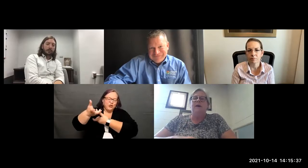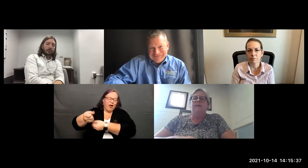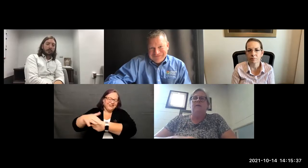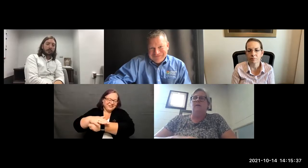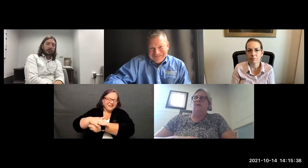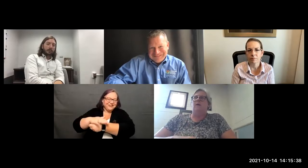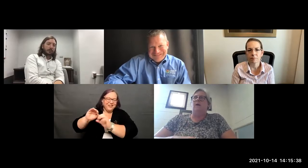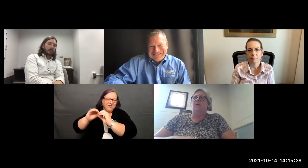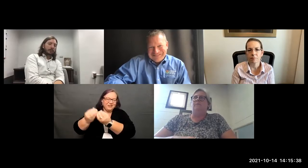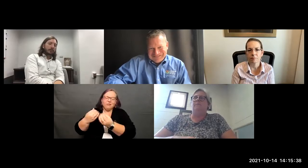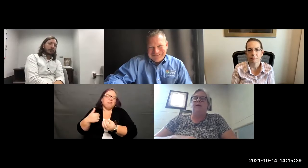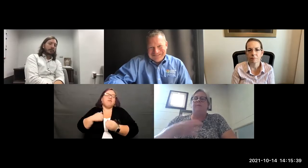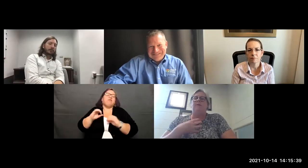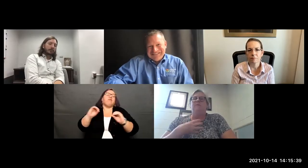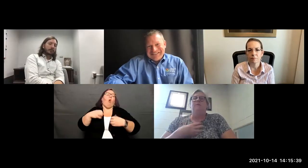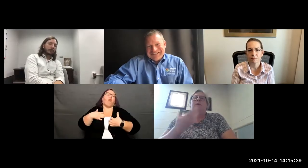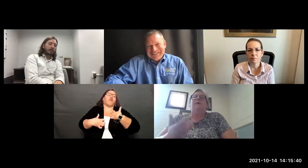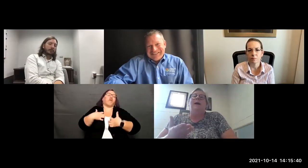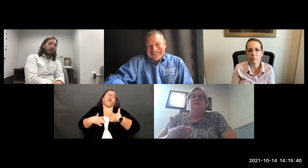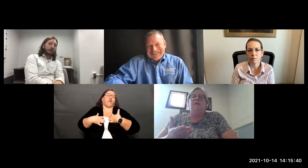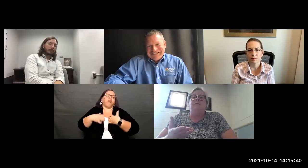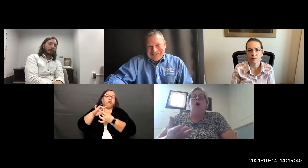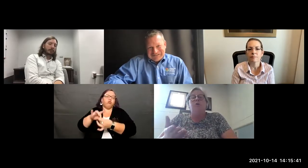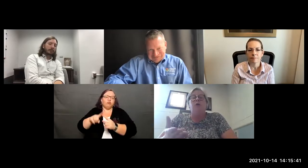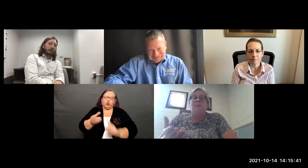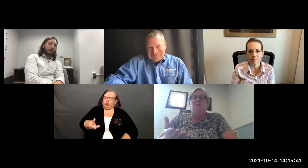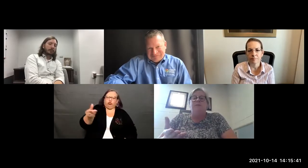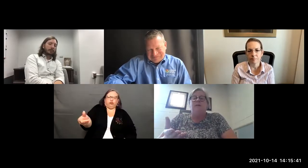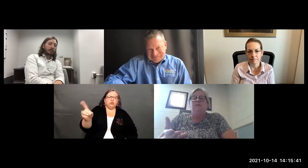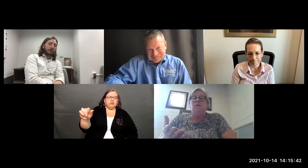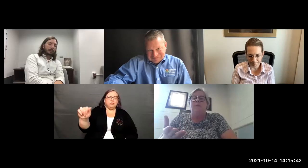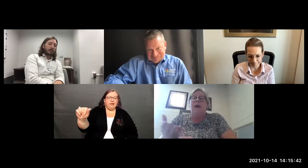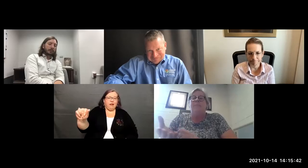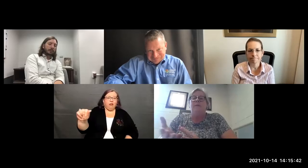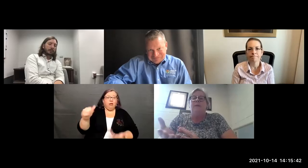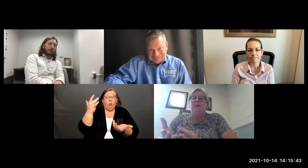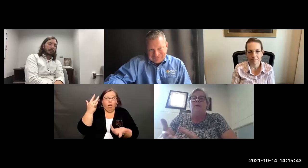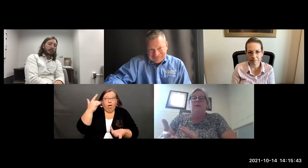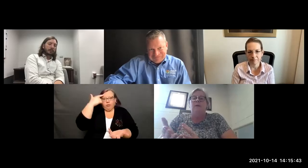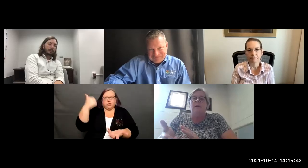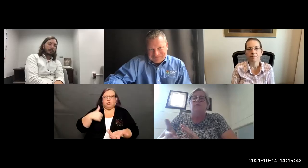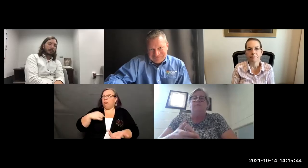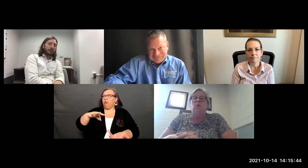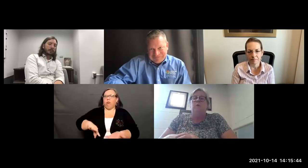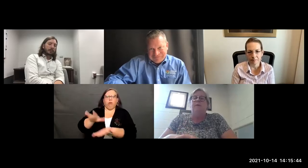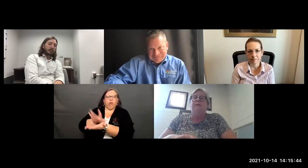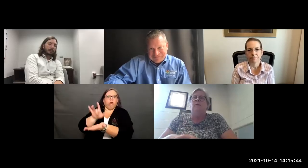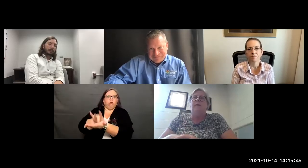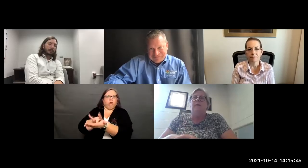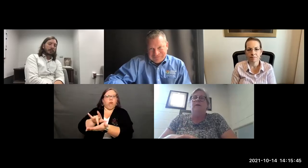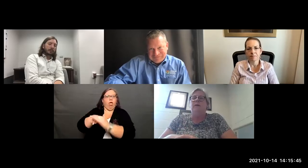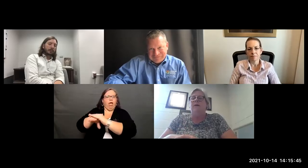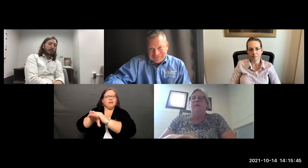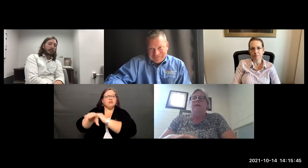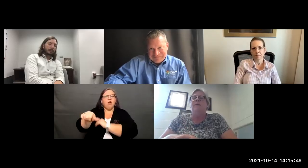my data, mainly because I'm going to be able to access other people's data. So I'm happy to be in a membership role with that. And I don't